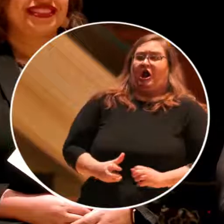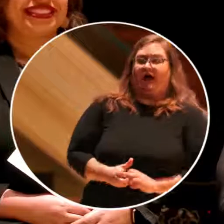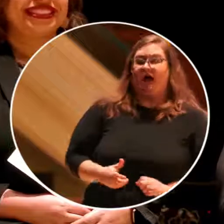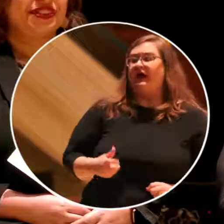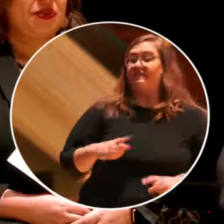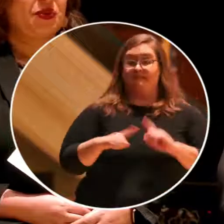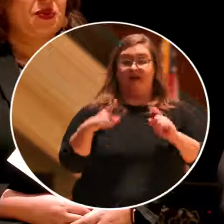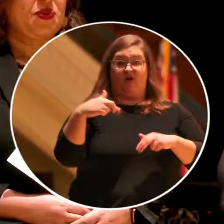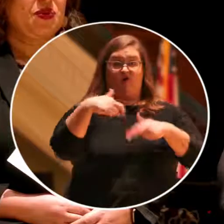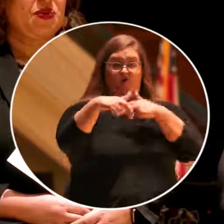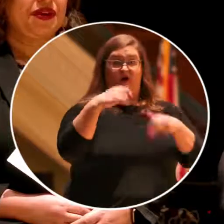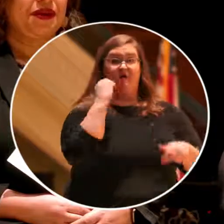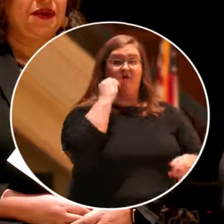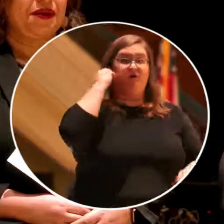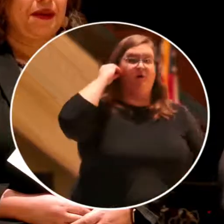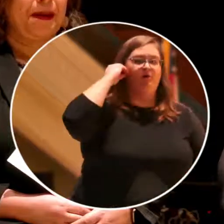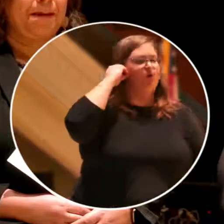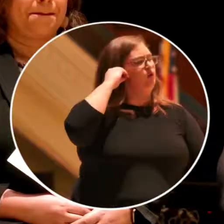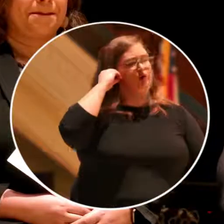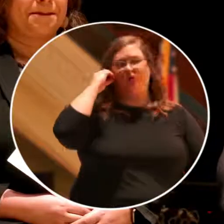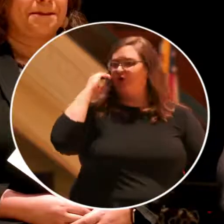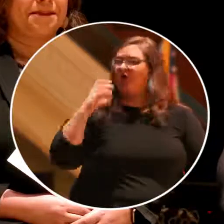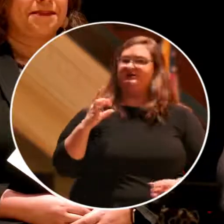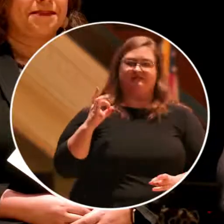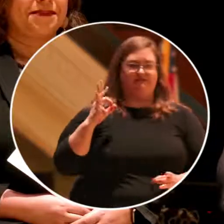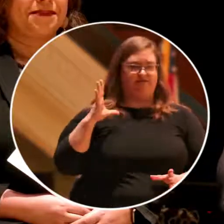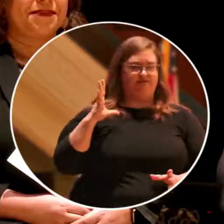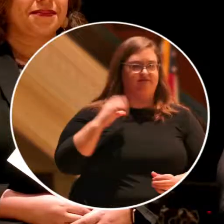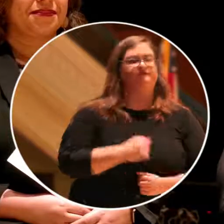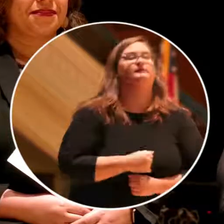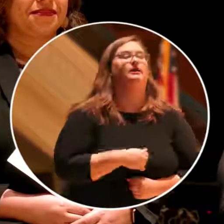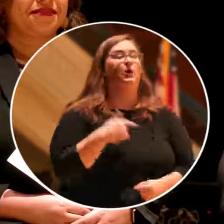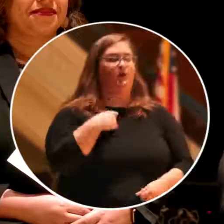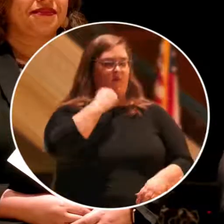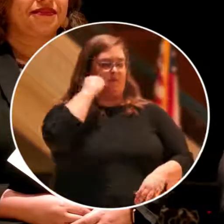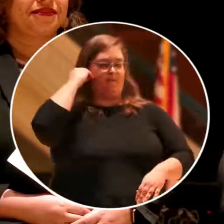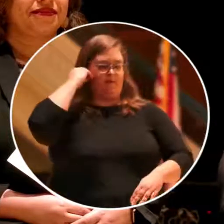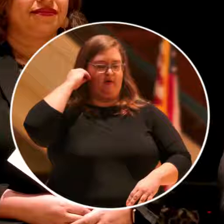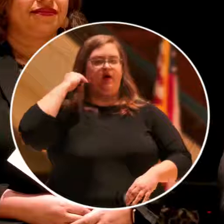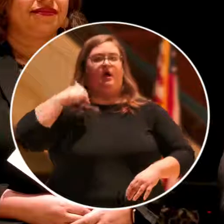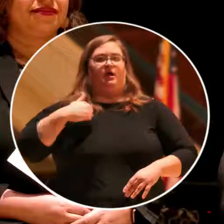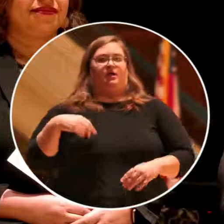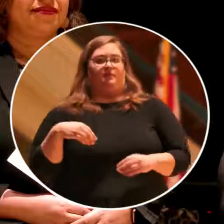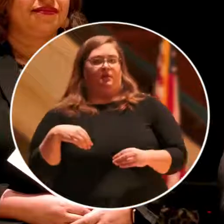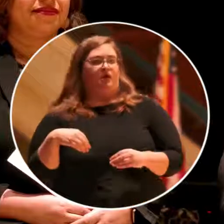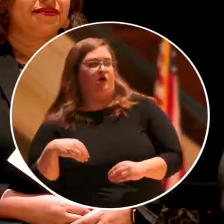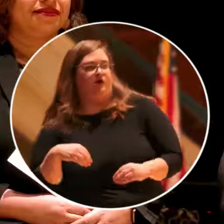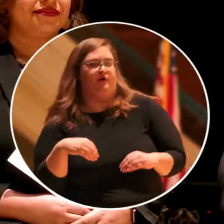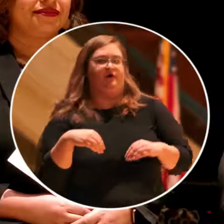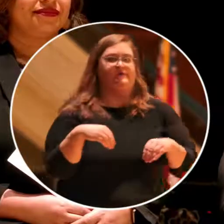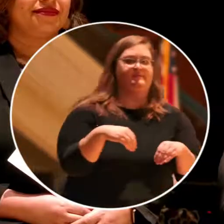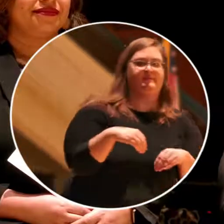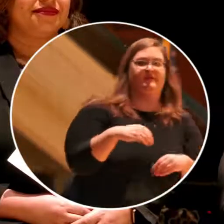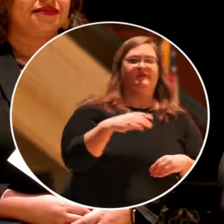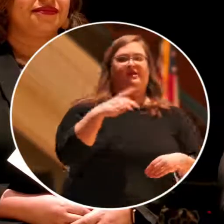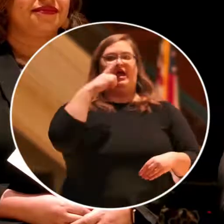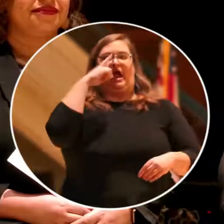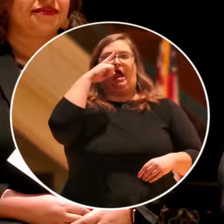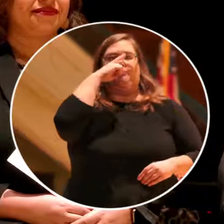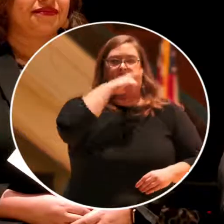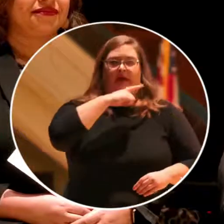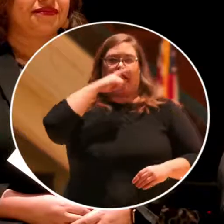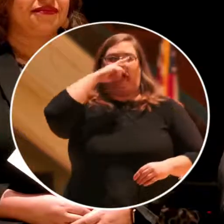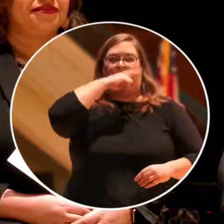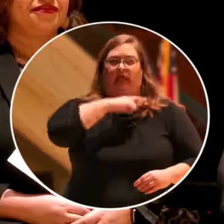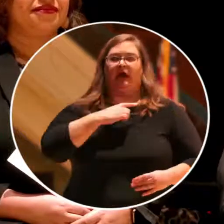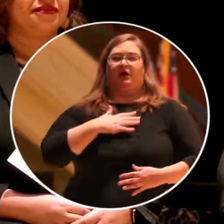so fine. At home, I settled in for the hard part, the moving around, pretending to breathe my